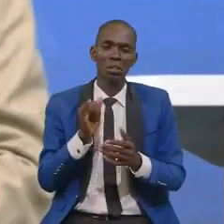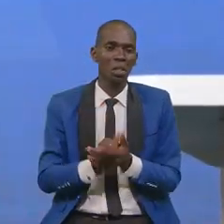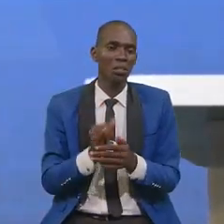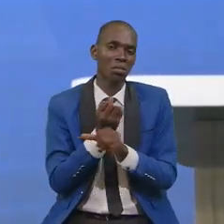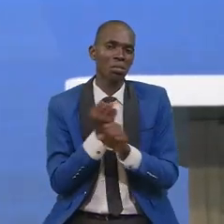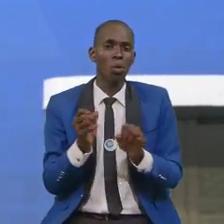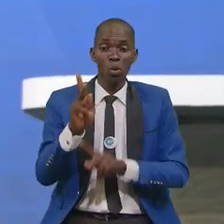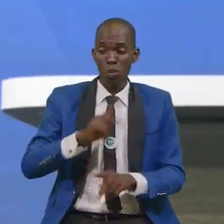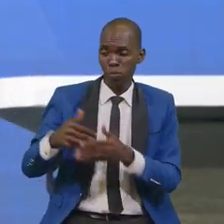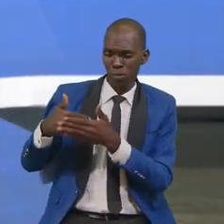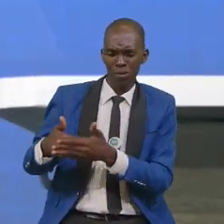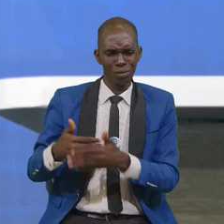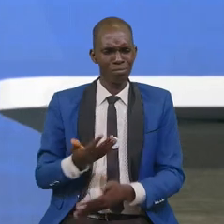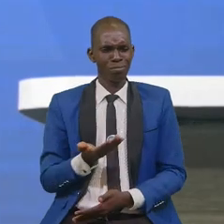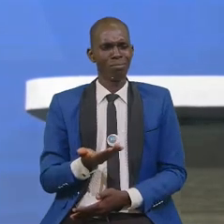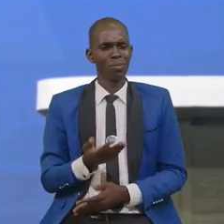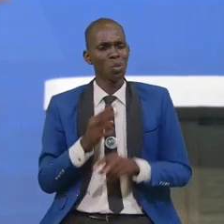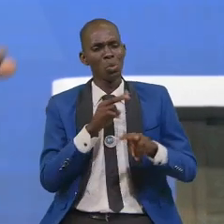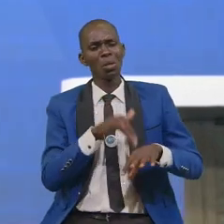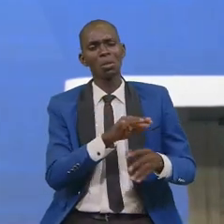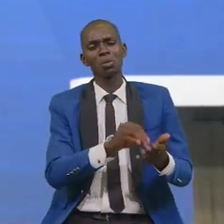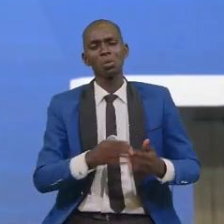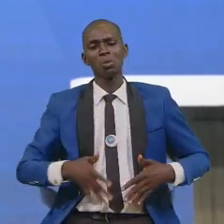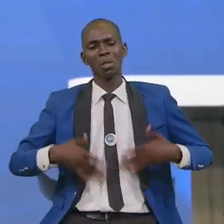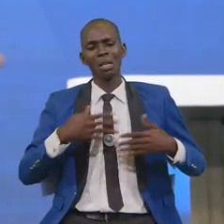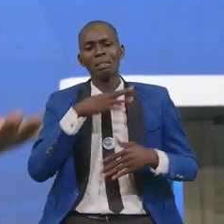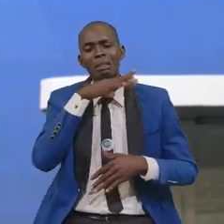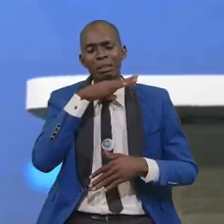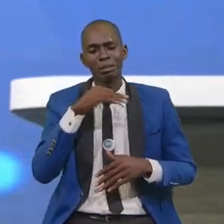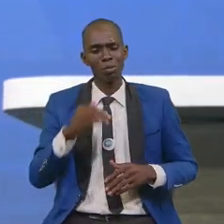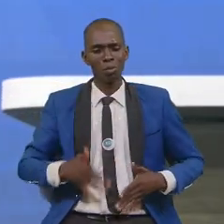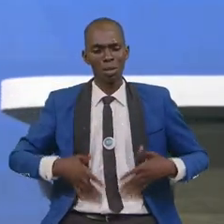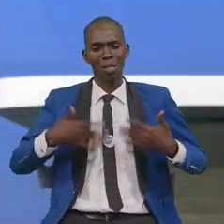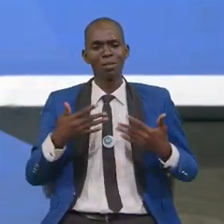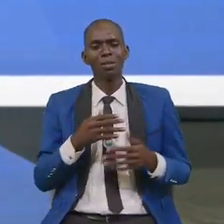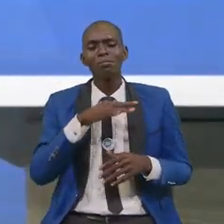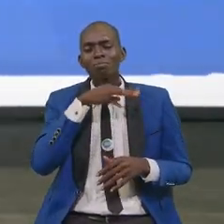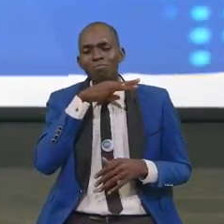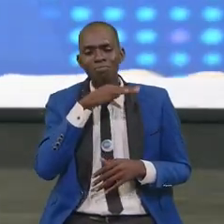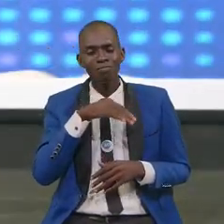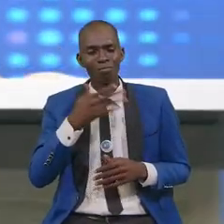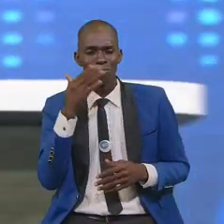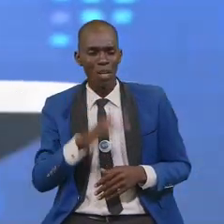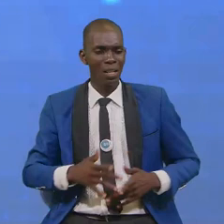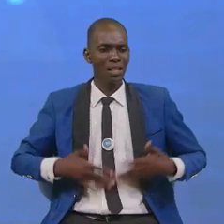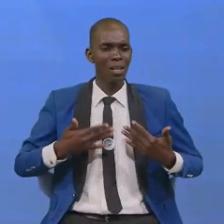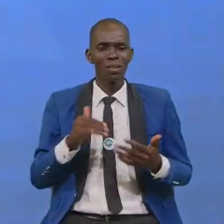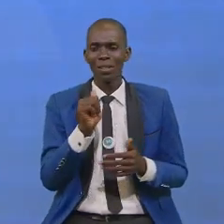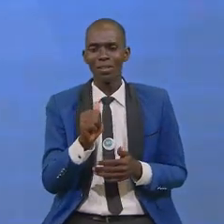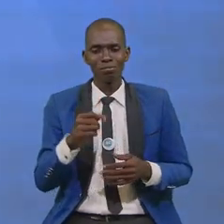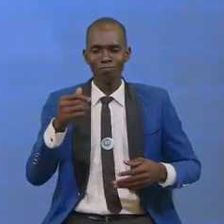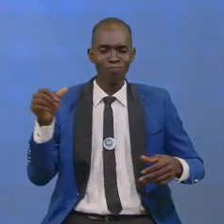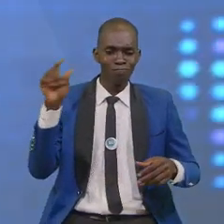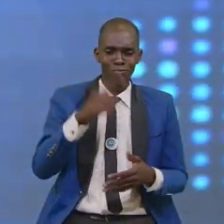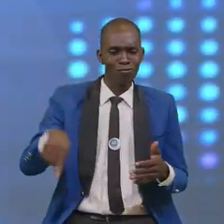say, look at the way you have lived, a dirty life, a defiled life, a doomed and damned